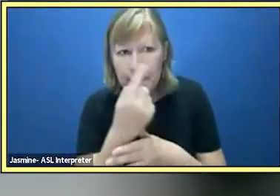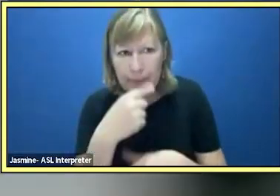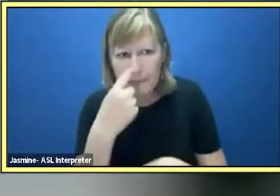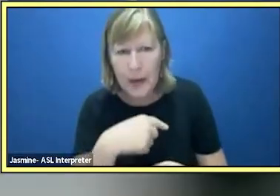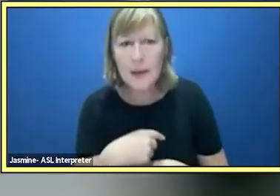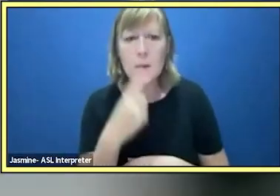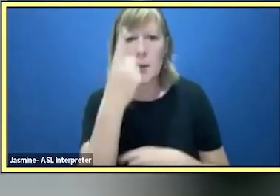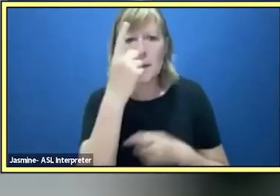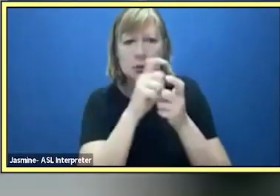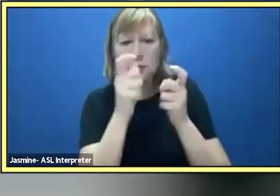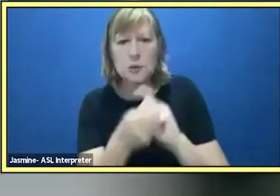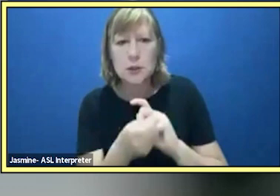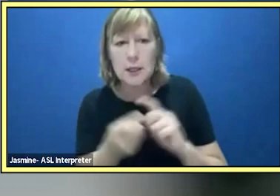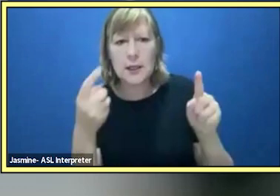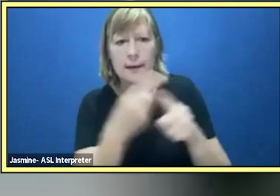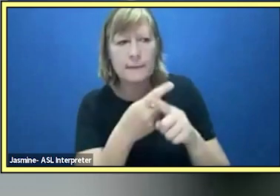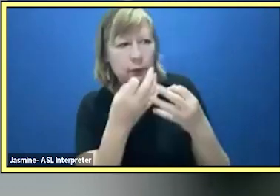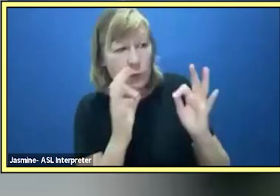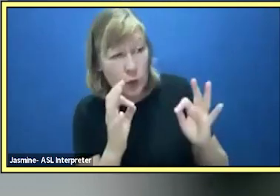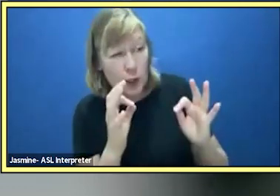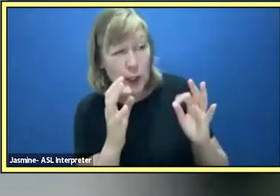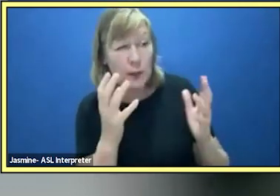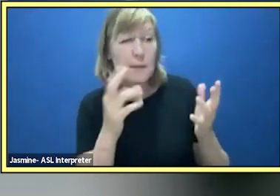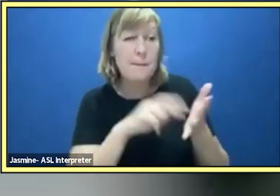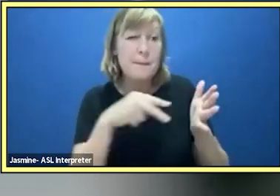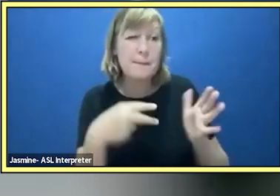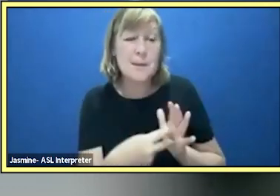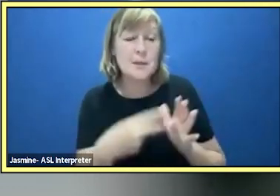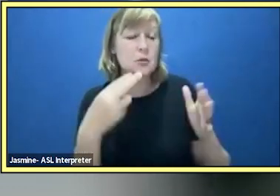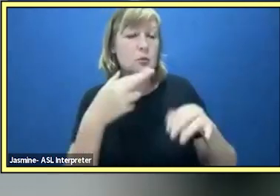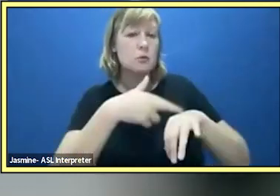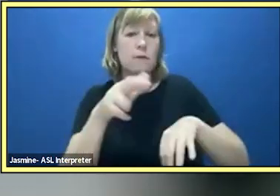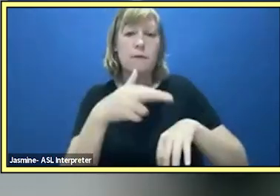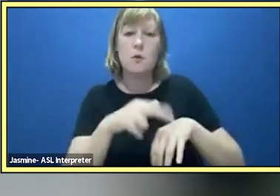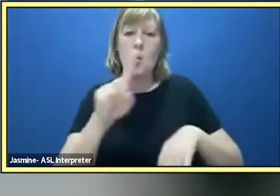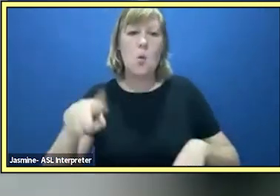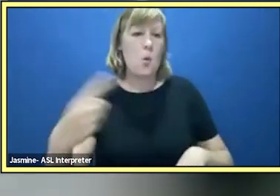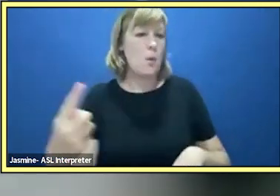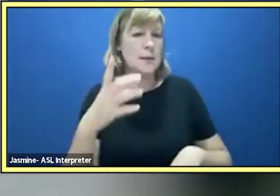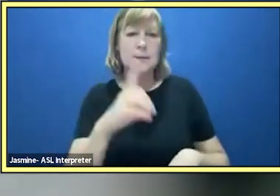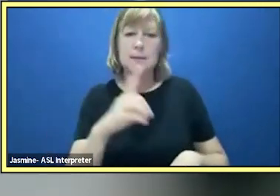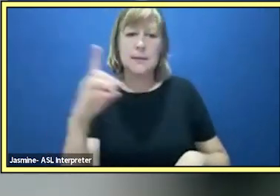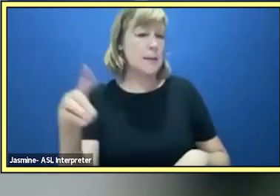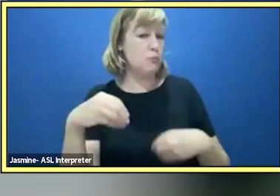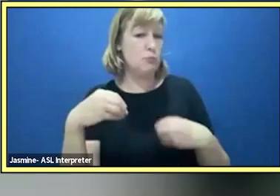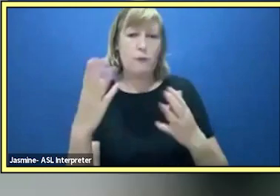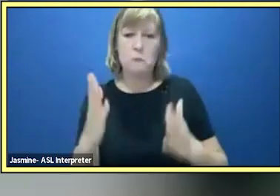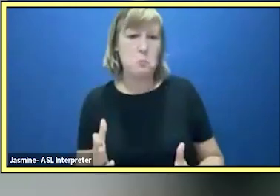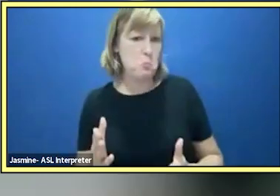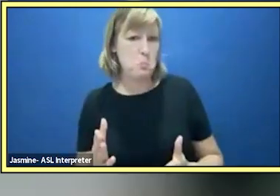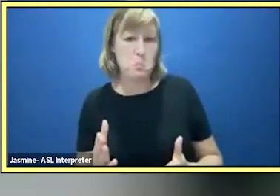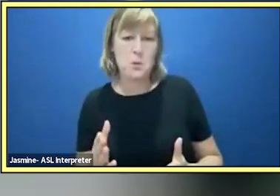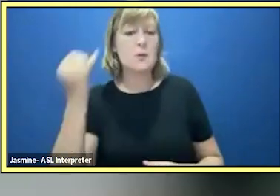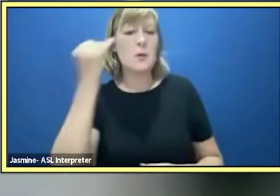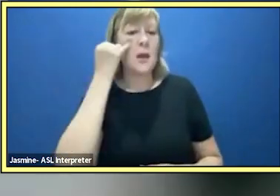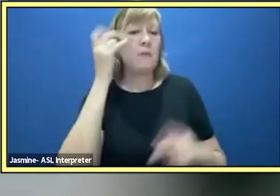jump in for a second? One change with conflict free is that the referrals they can make won't only be to DD providers. So